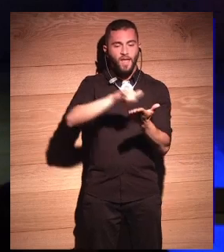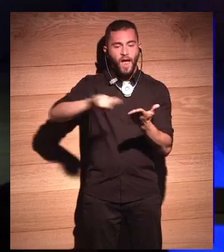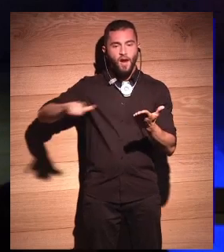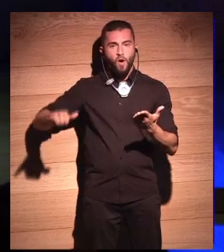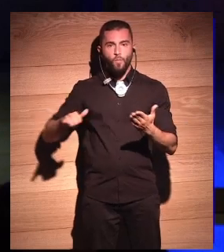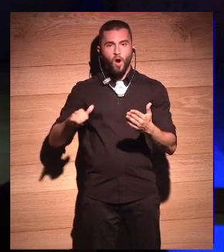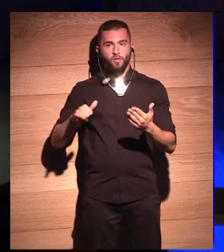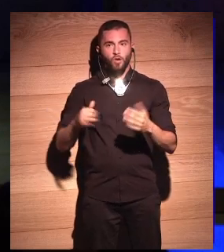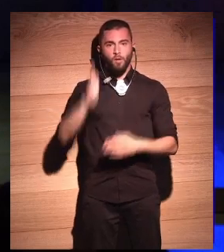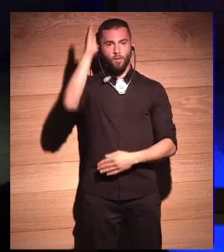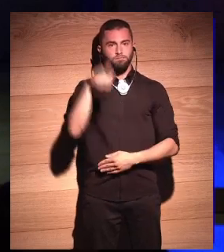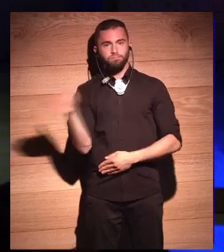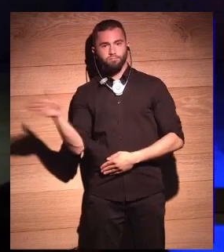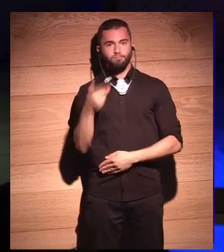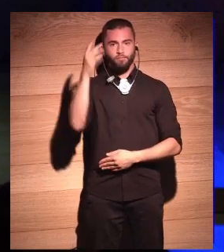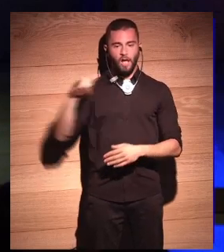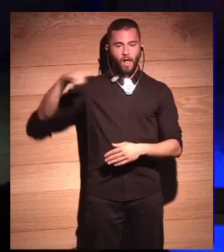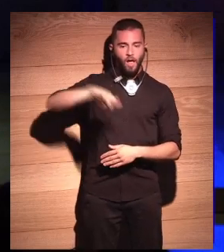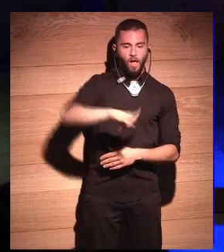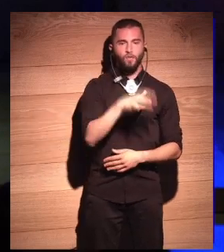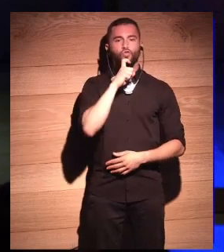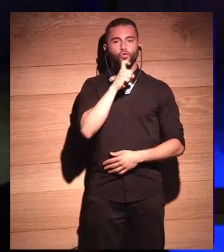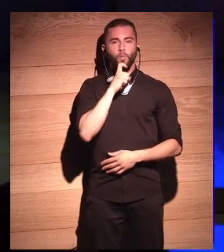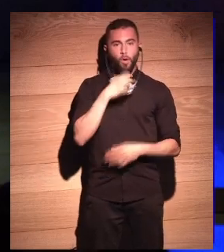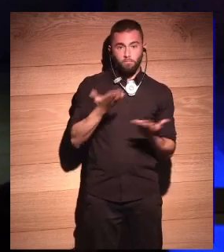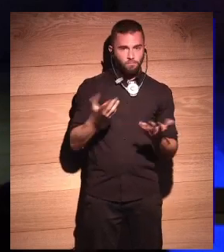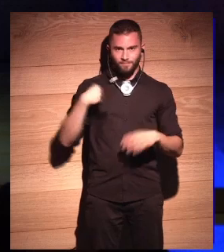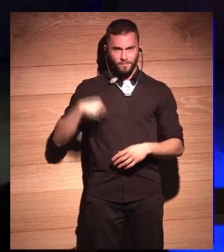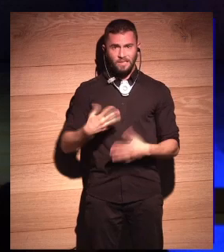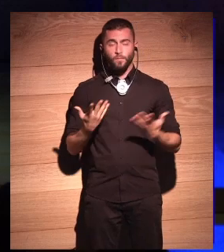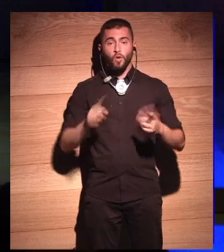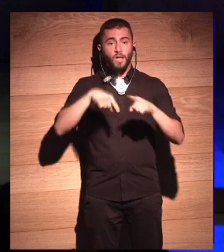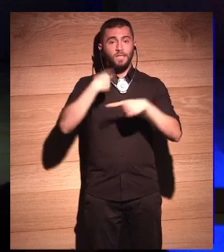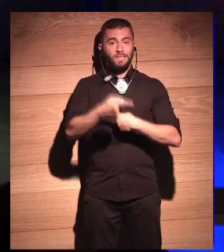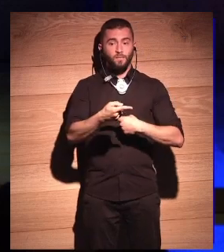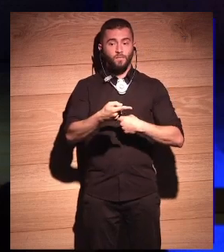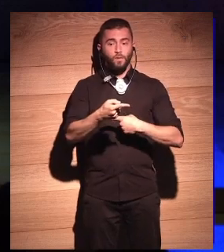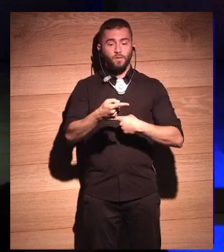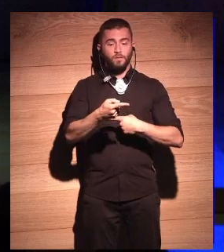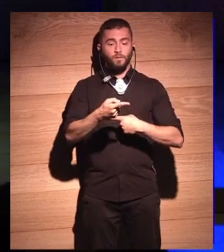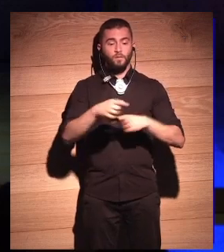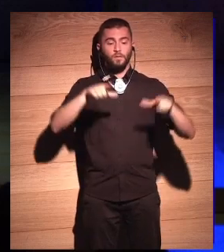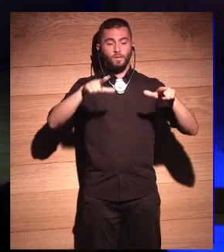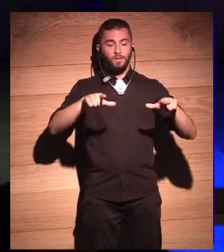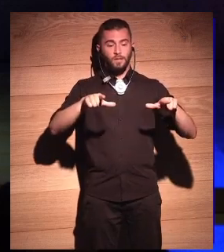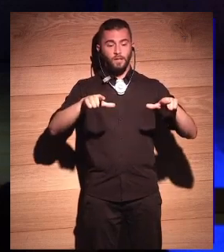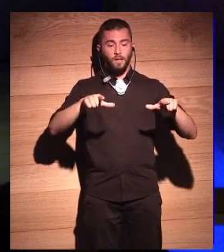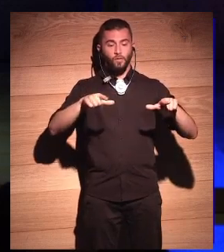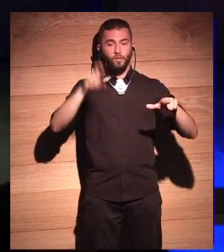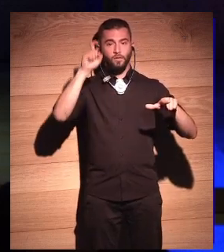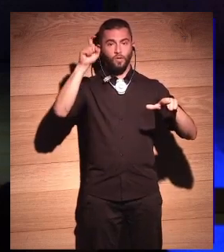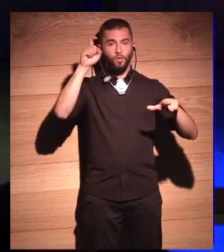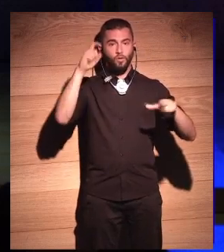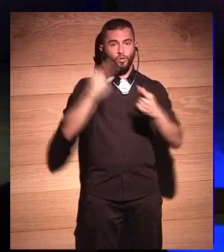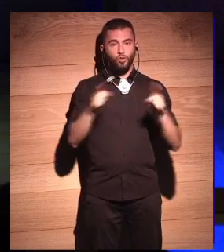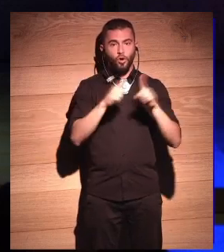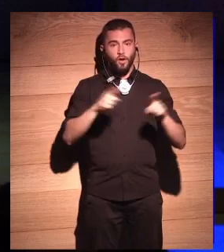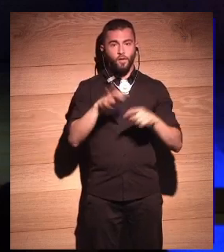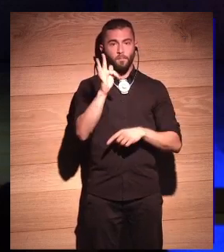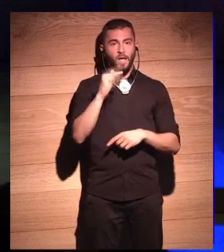go into rehearsal space with a choreographer and art director, and we kind of come